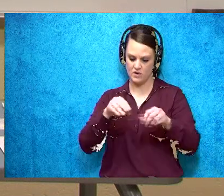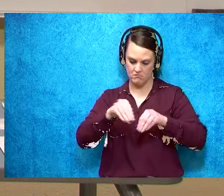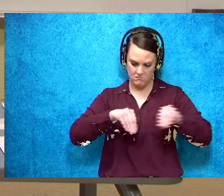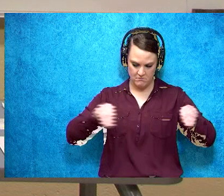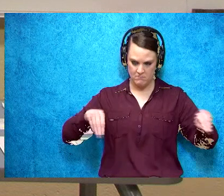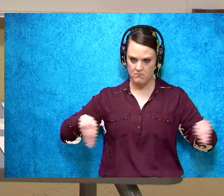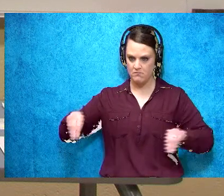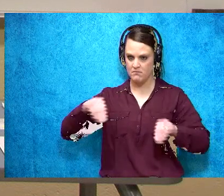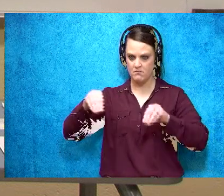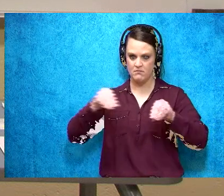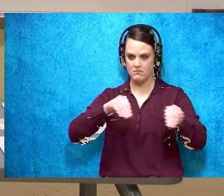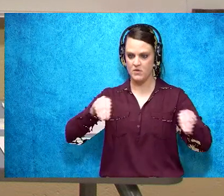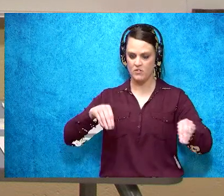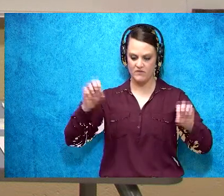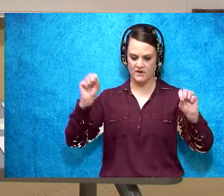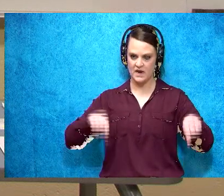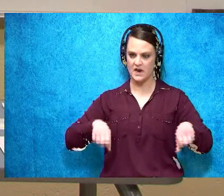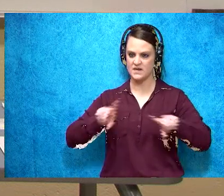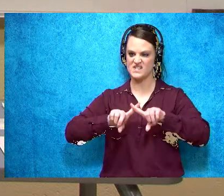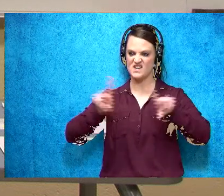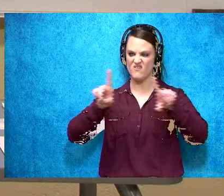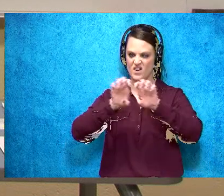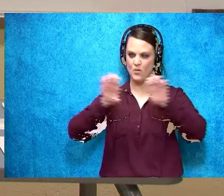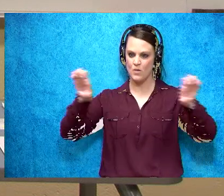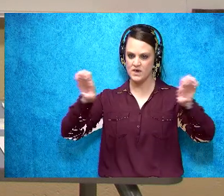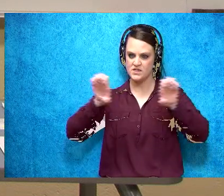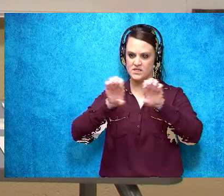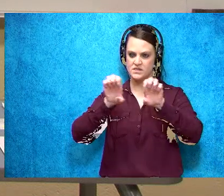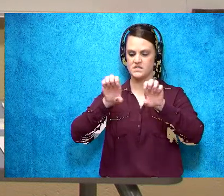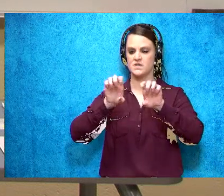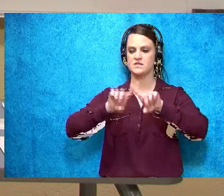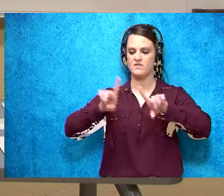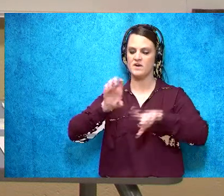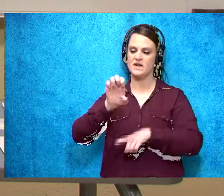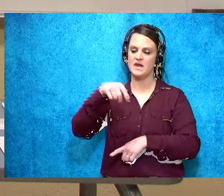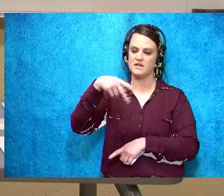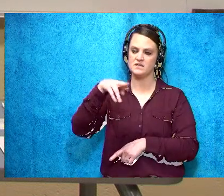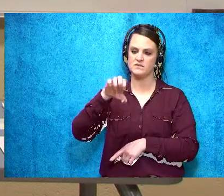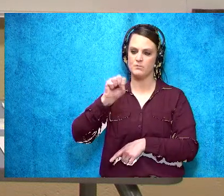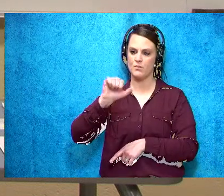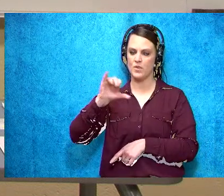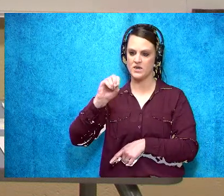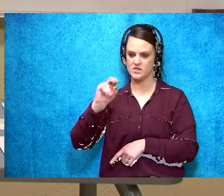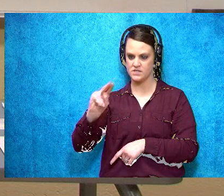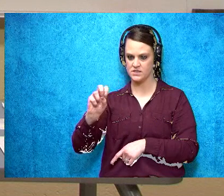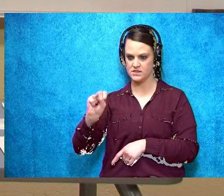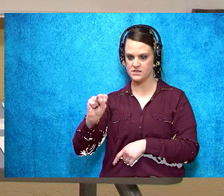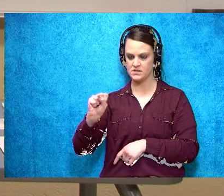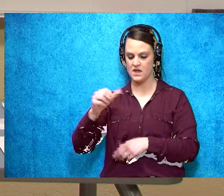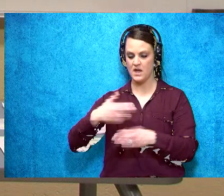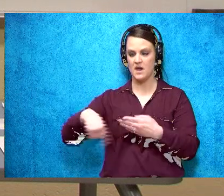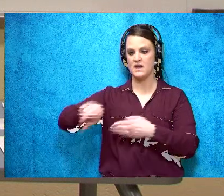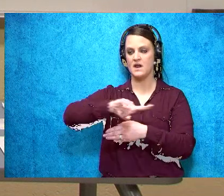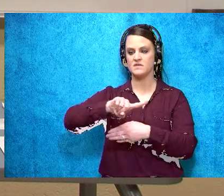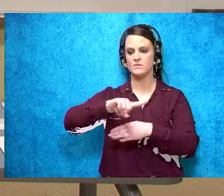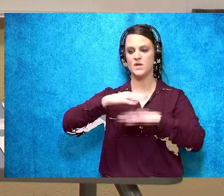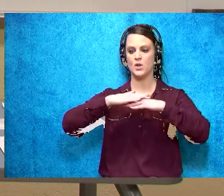around, make different equations, make different expressions. Next week, we'll be talking about coordinate